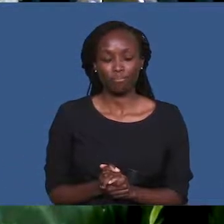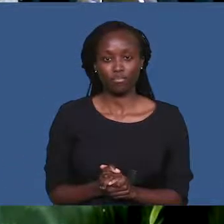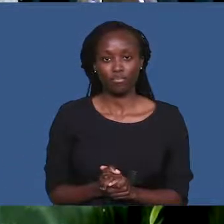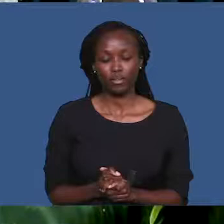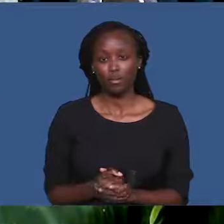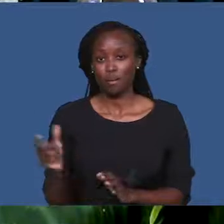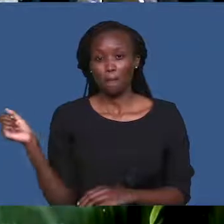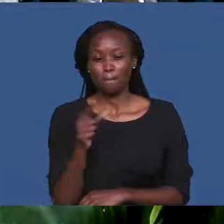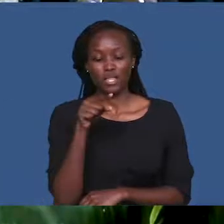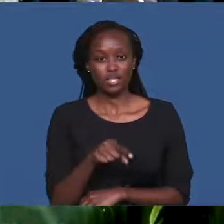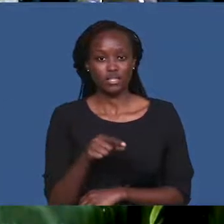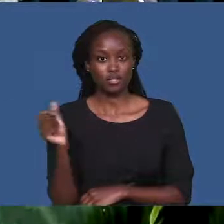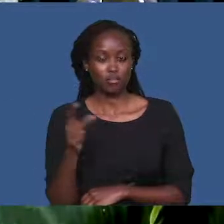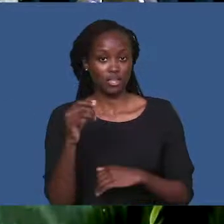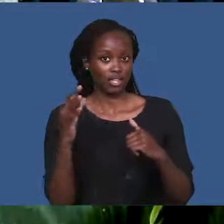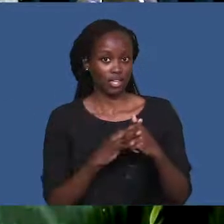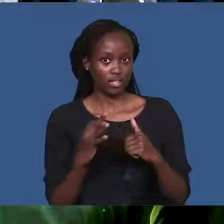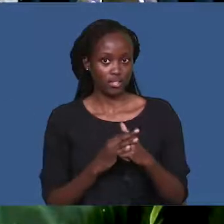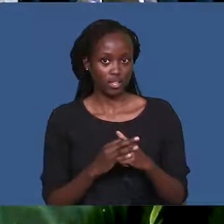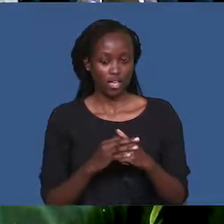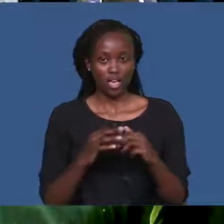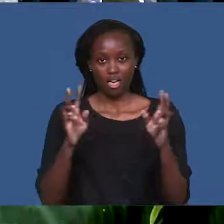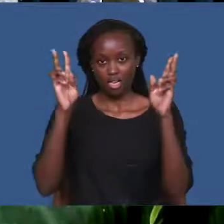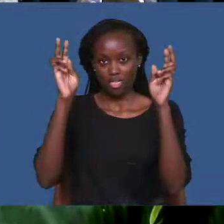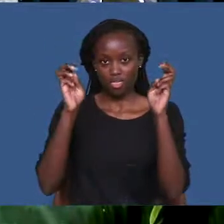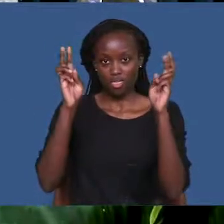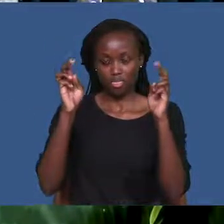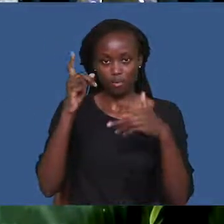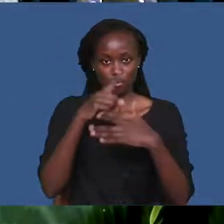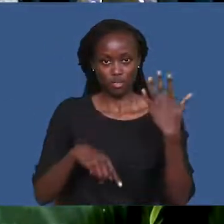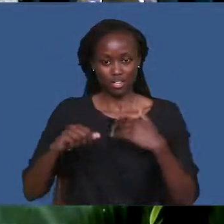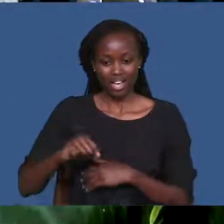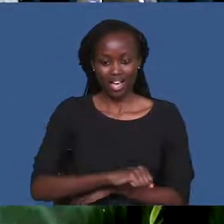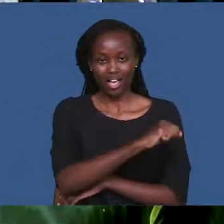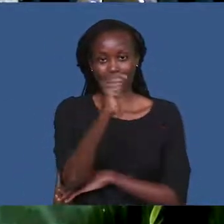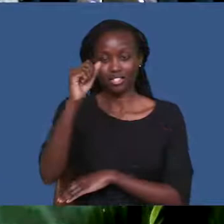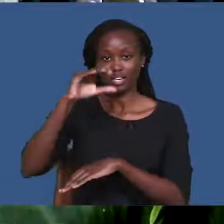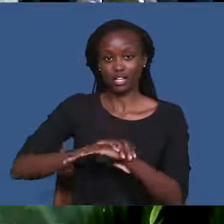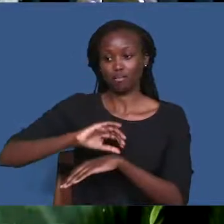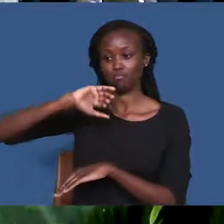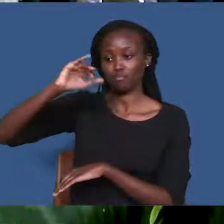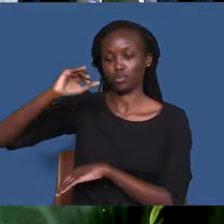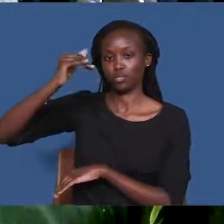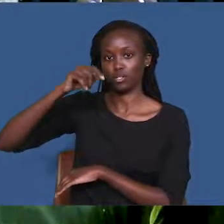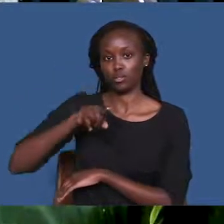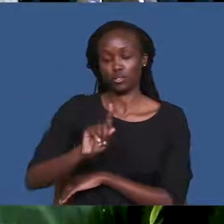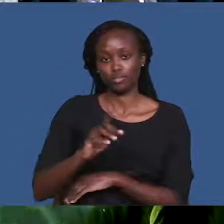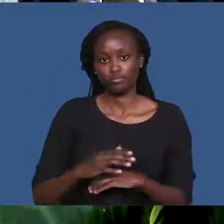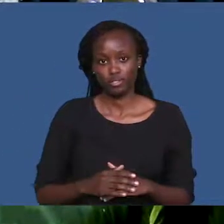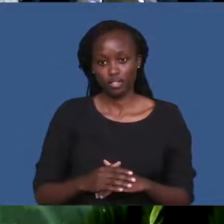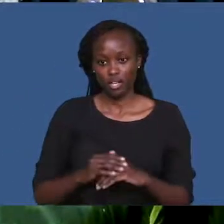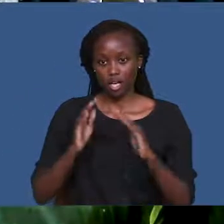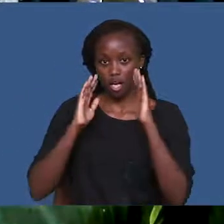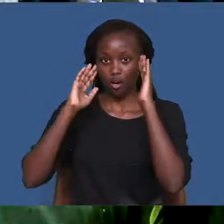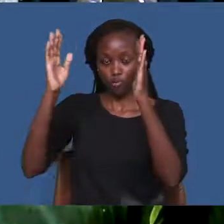in this month of August, our theme is Arise, Claim Your Mountain. And we are dwelling on the book of